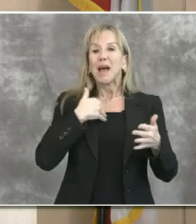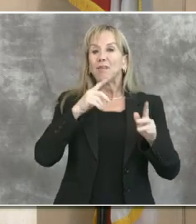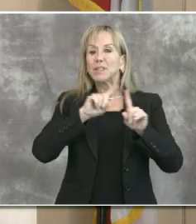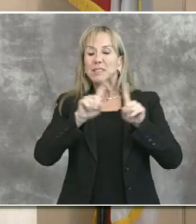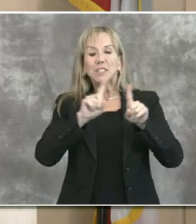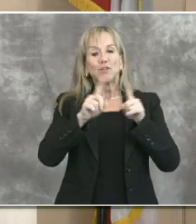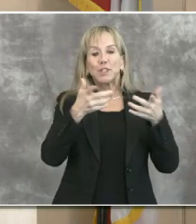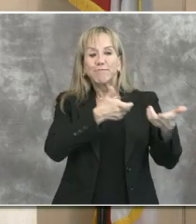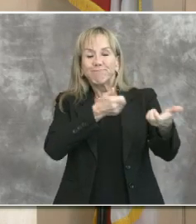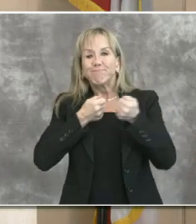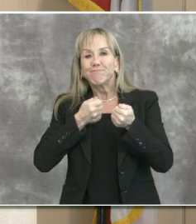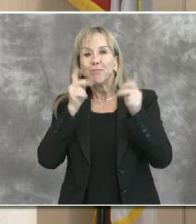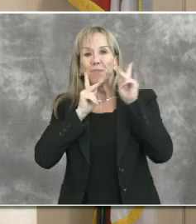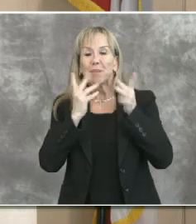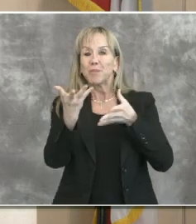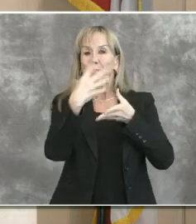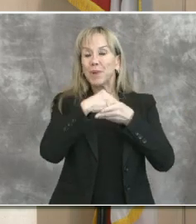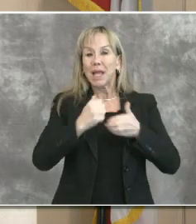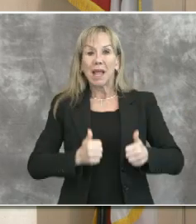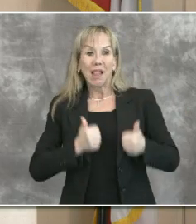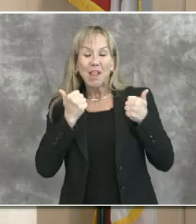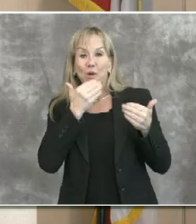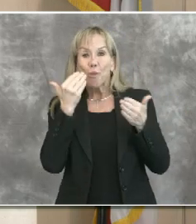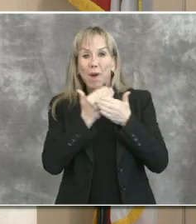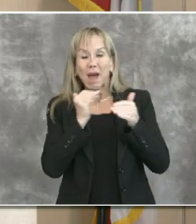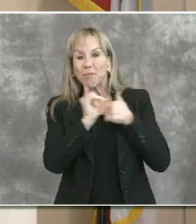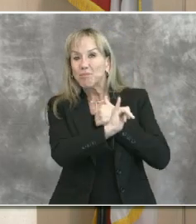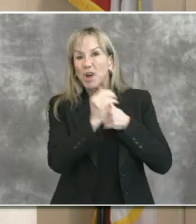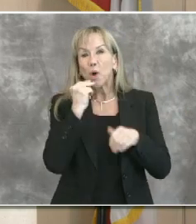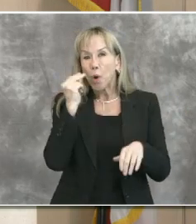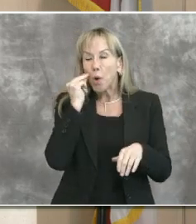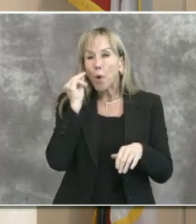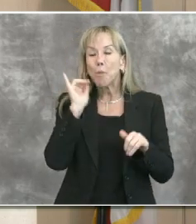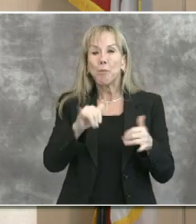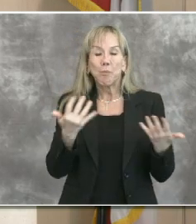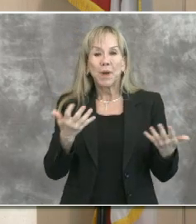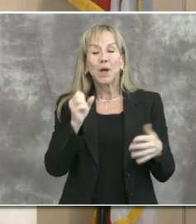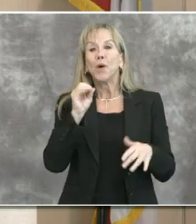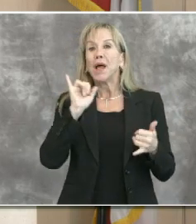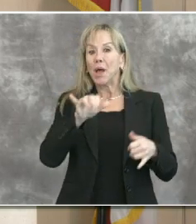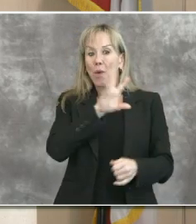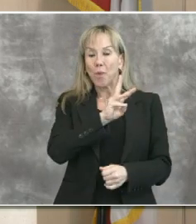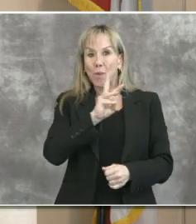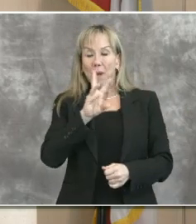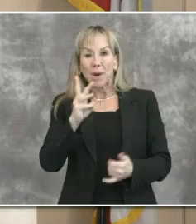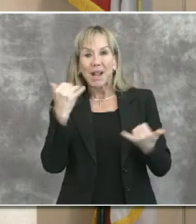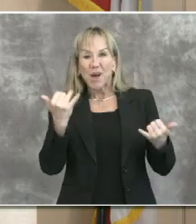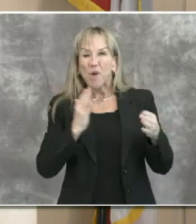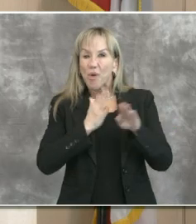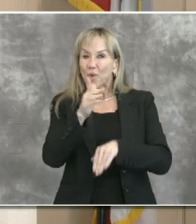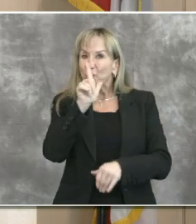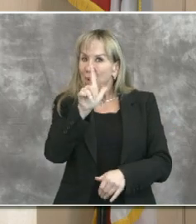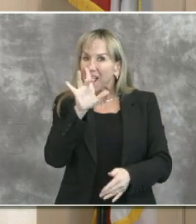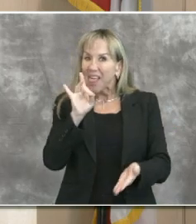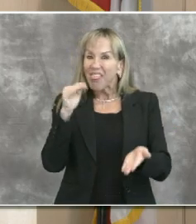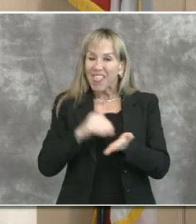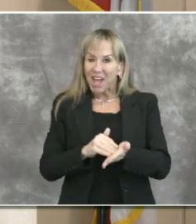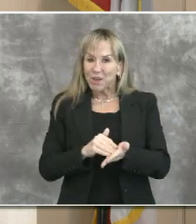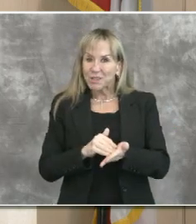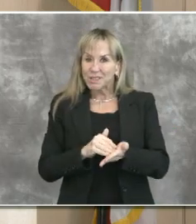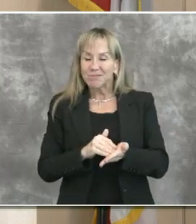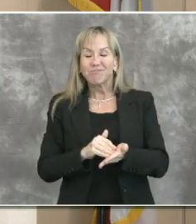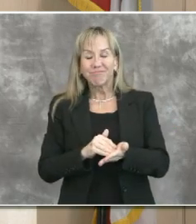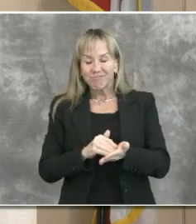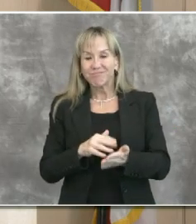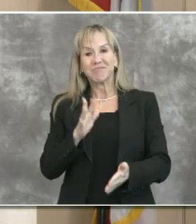Home outreach effort. Since its inception, the Live Well at Home website has seen over 28,000